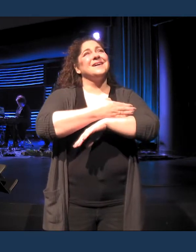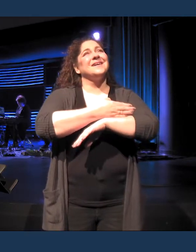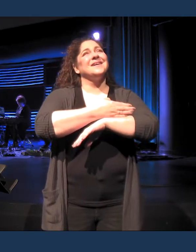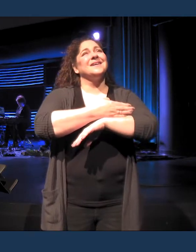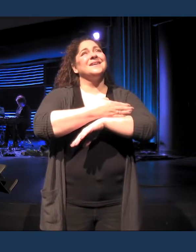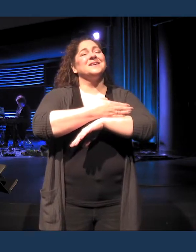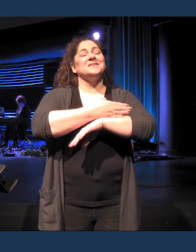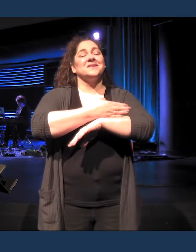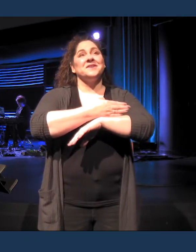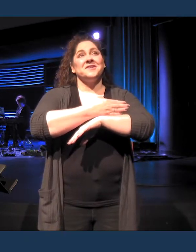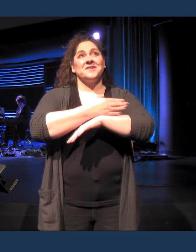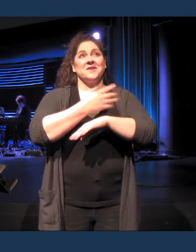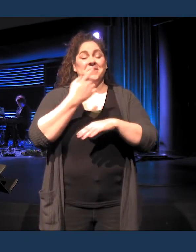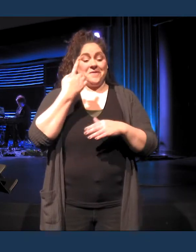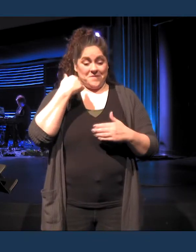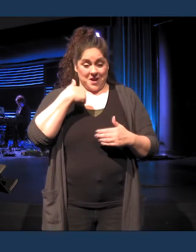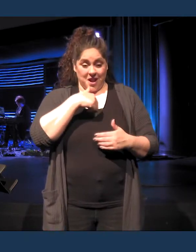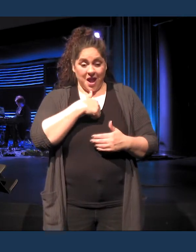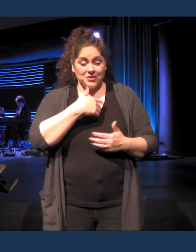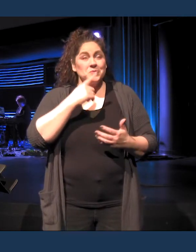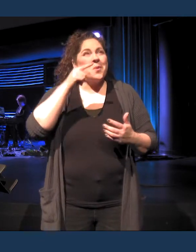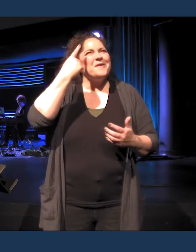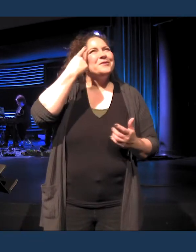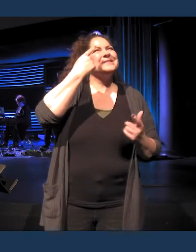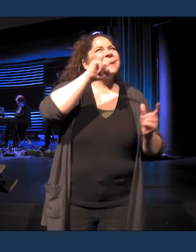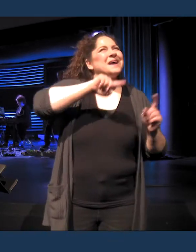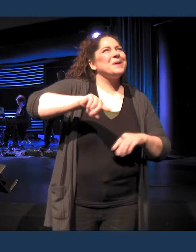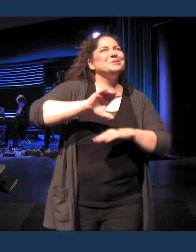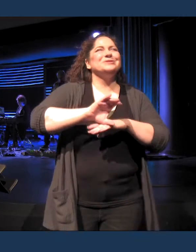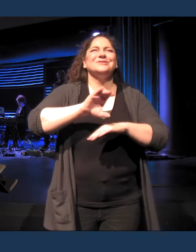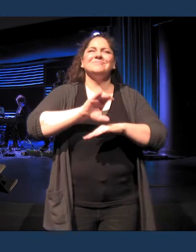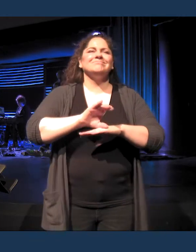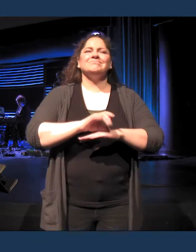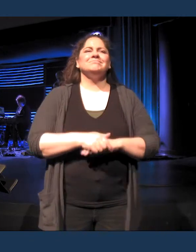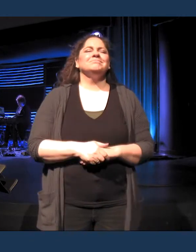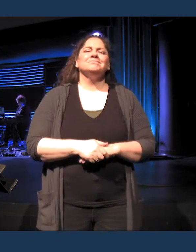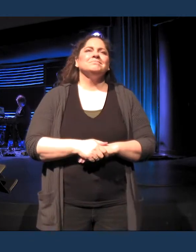not so that we can just come to church.